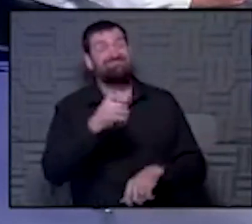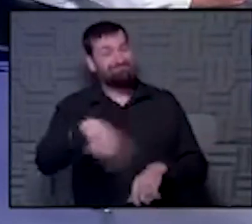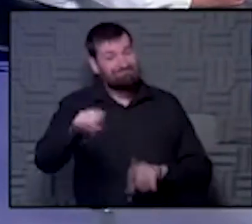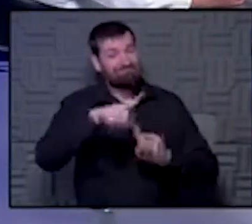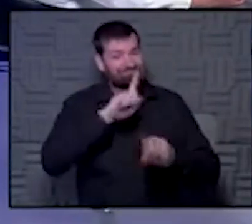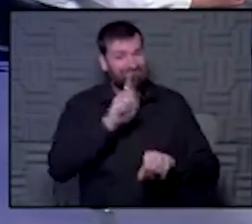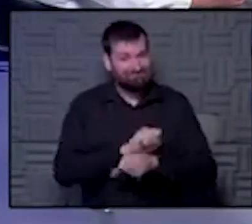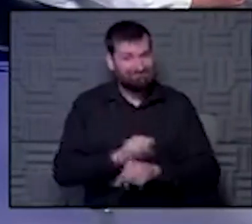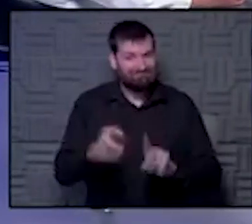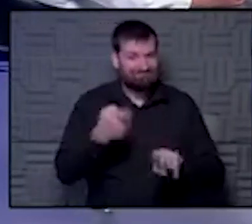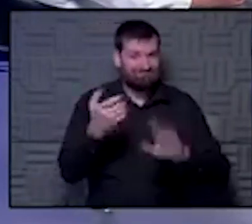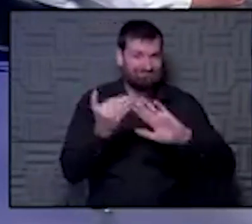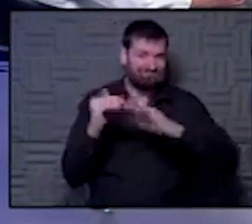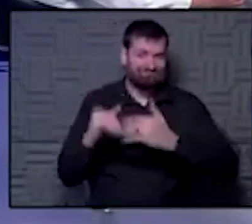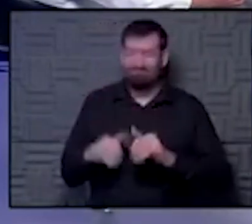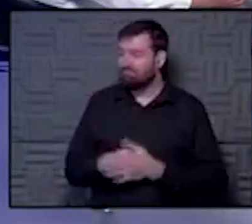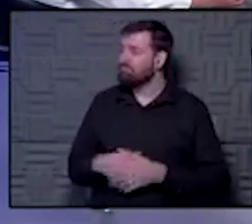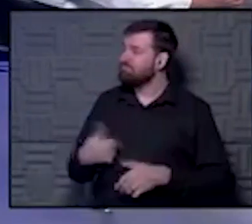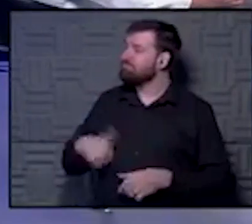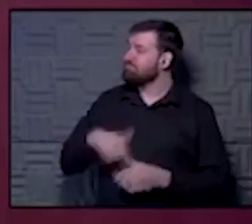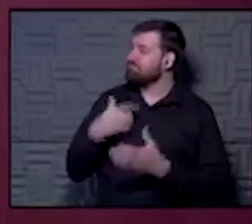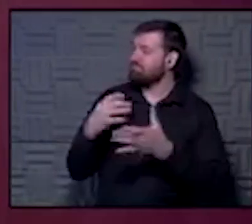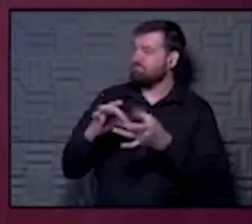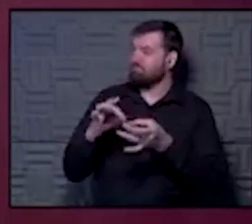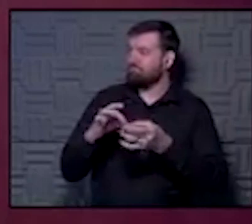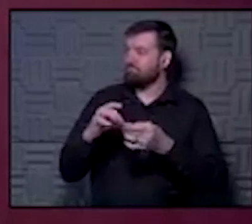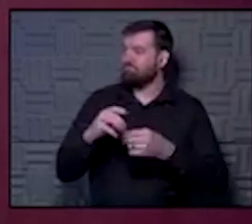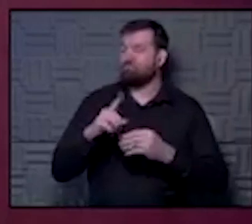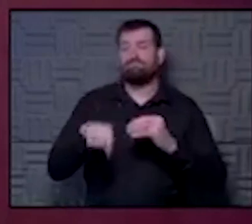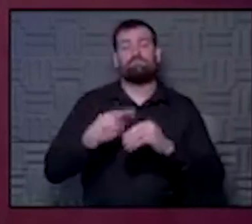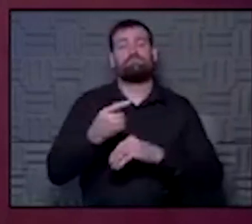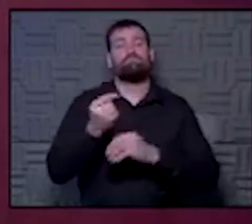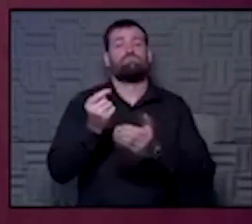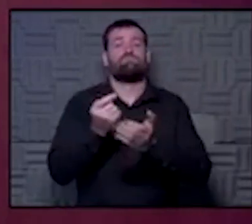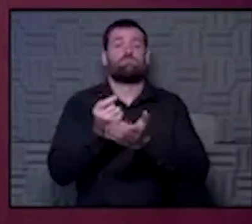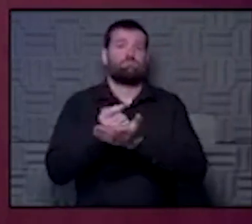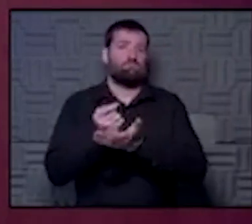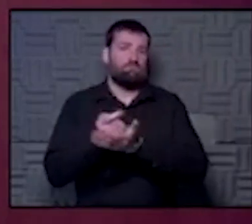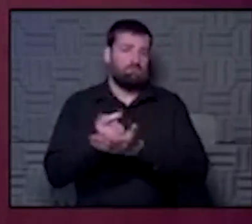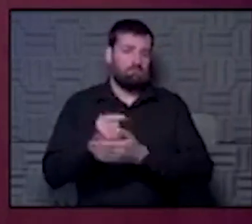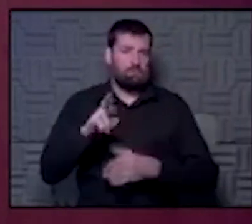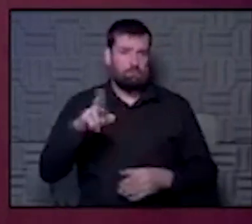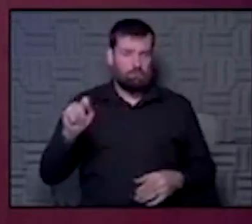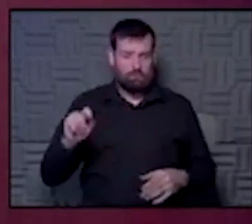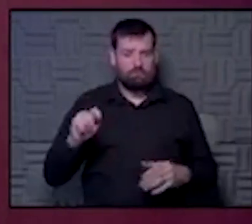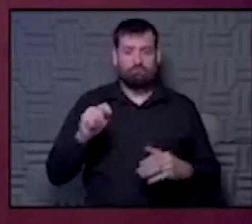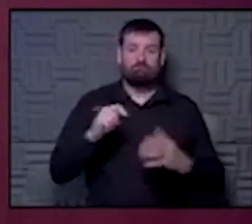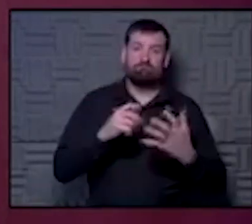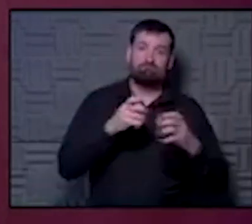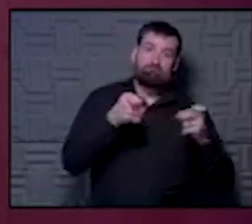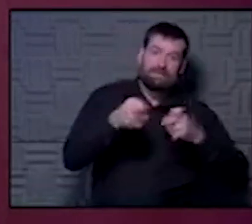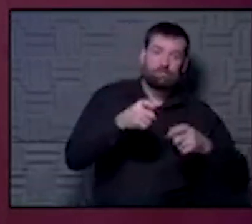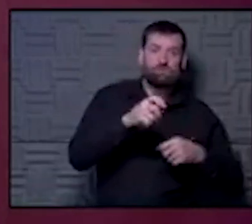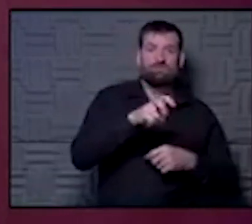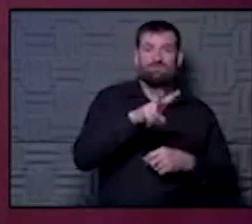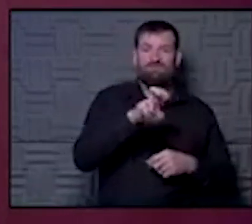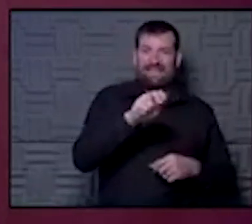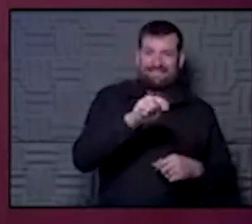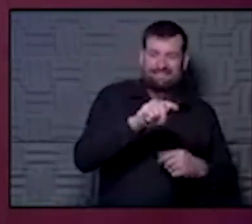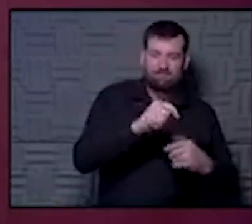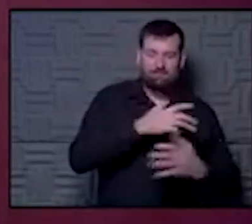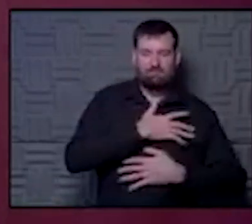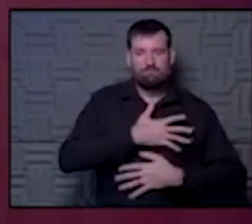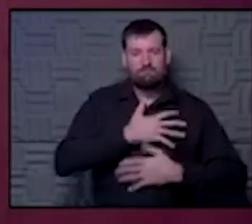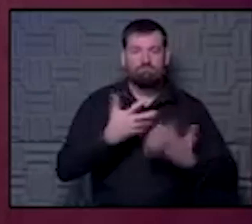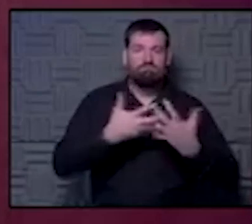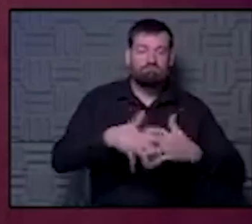ahead. Talk to us about that. Yeah, we spoke a little bit about respiratory therapy does, they manage the ventilators, they do a lot of breathing